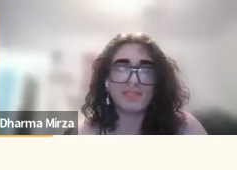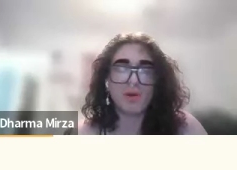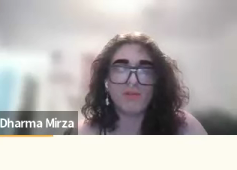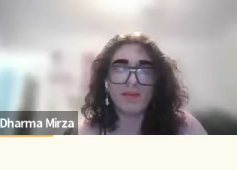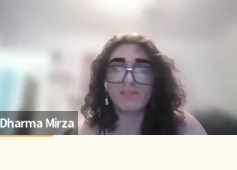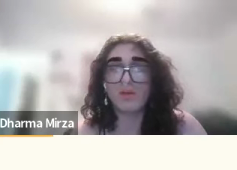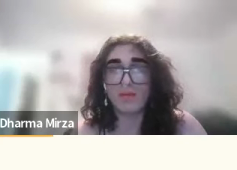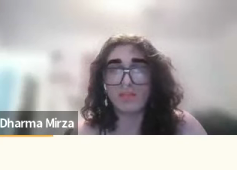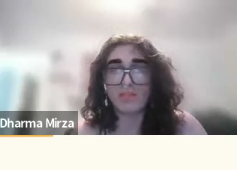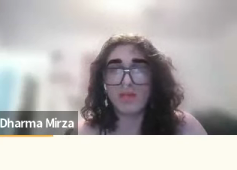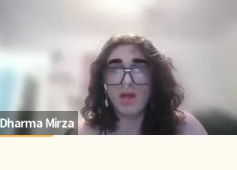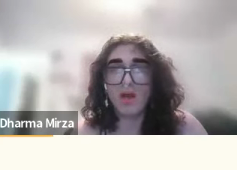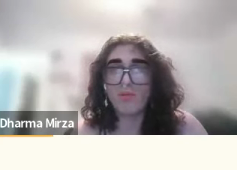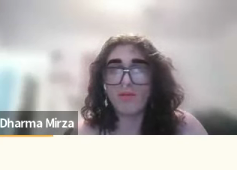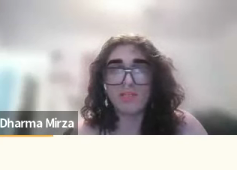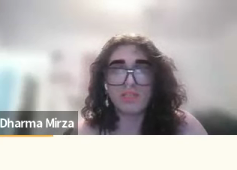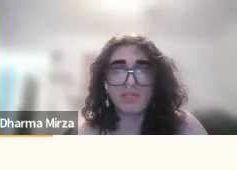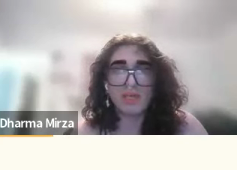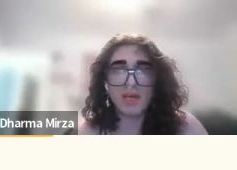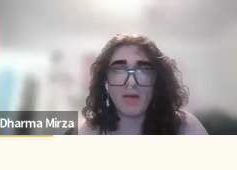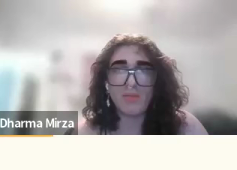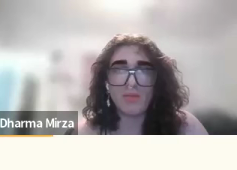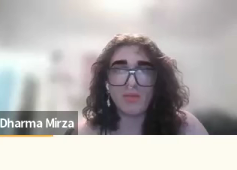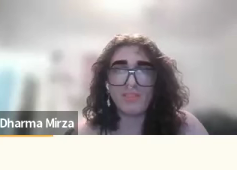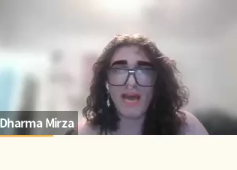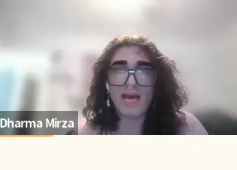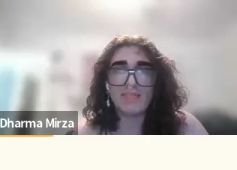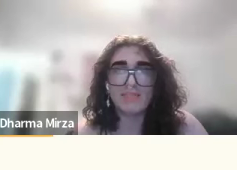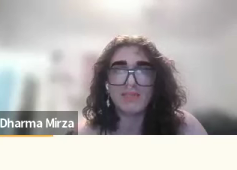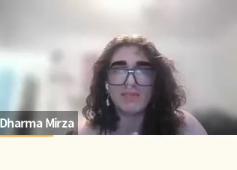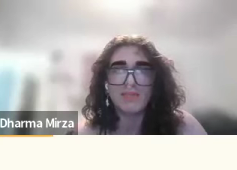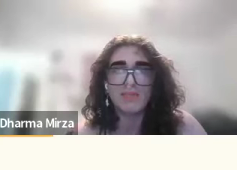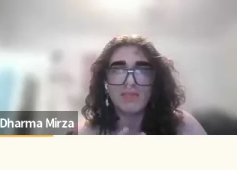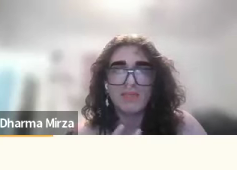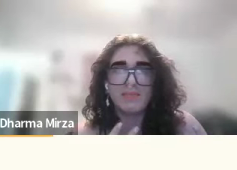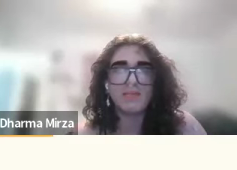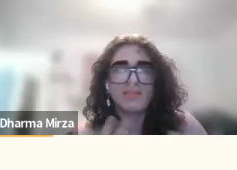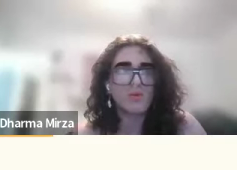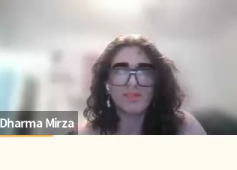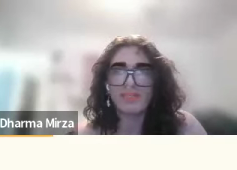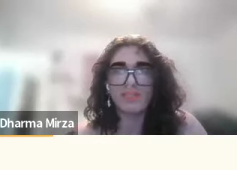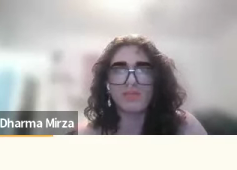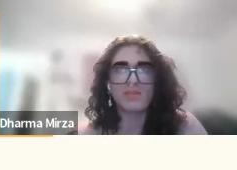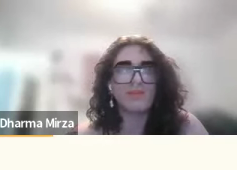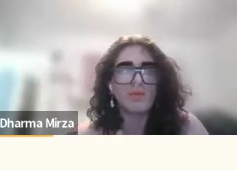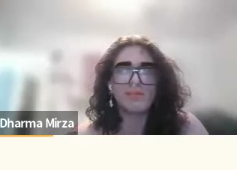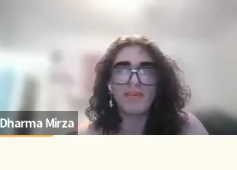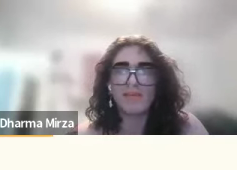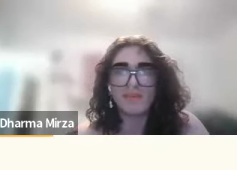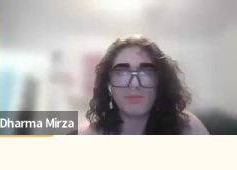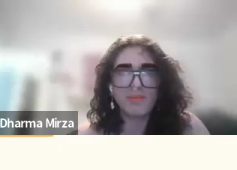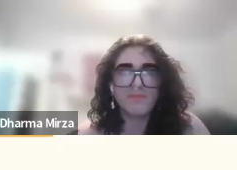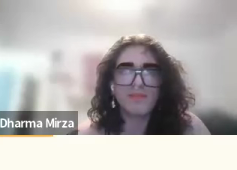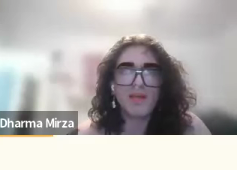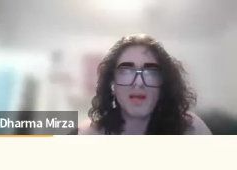an essential part of that is harm reduction. Harm reduction looks at it's not a single organization or it's not even like one